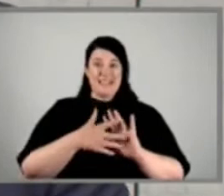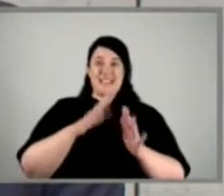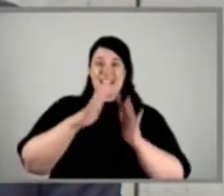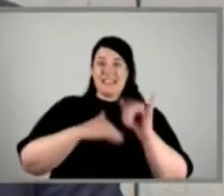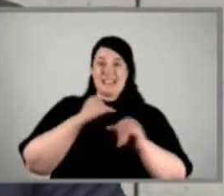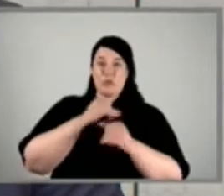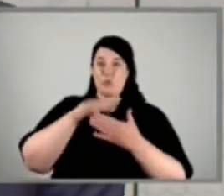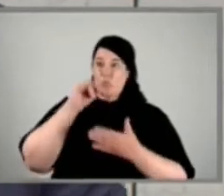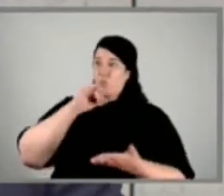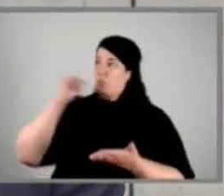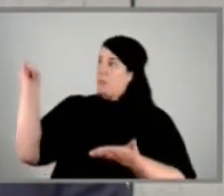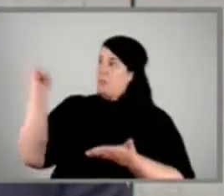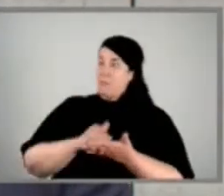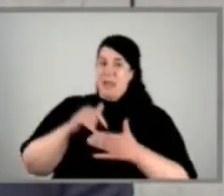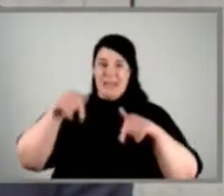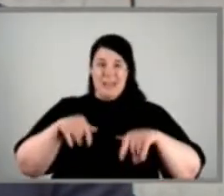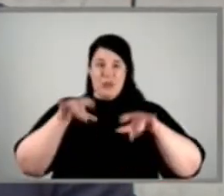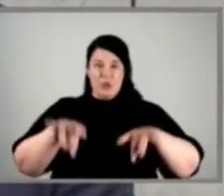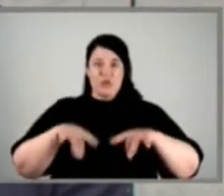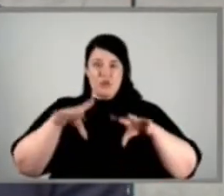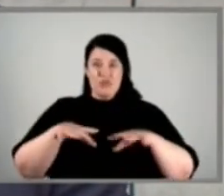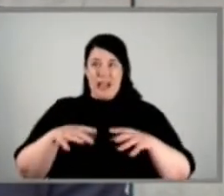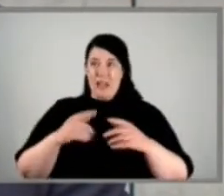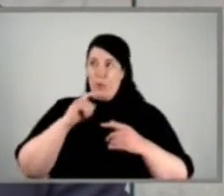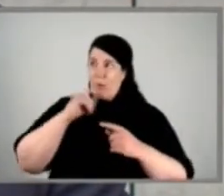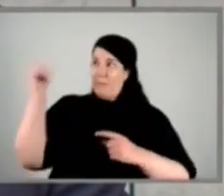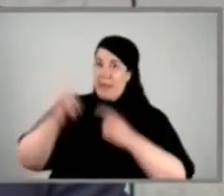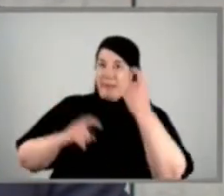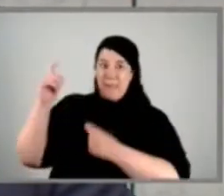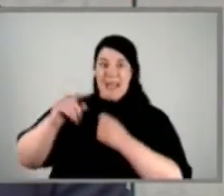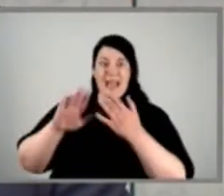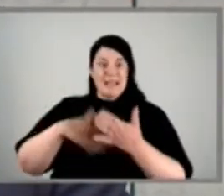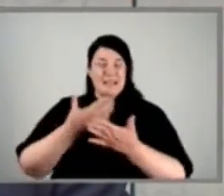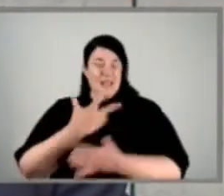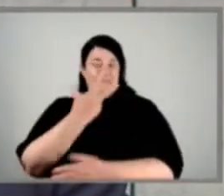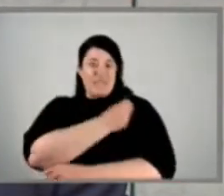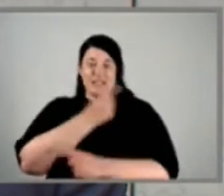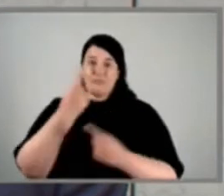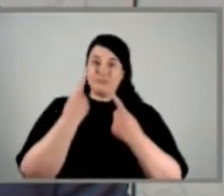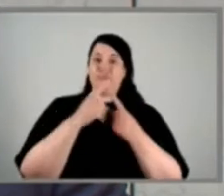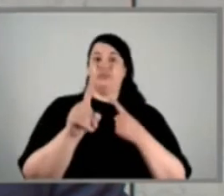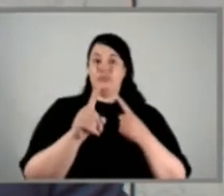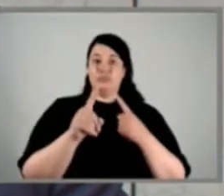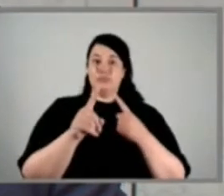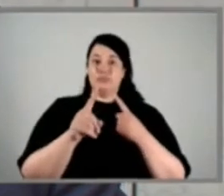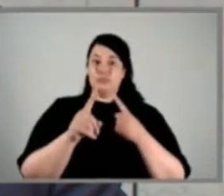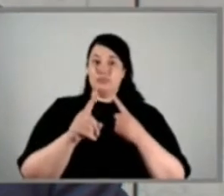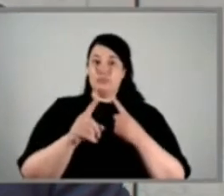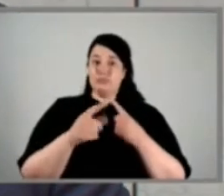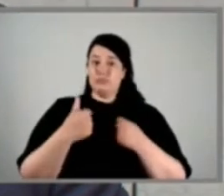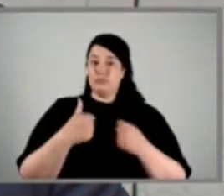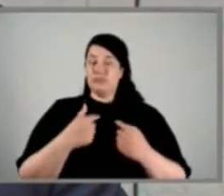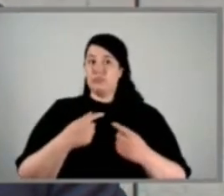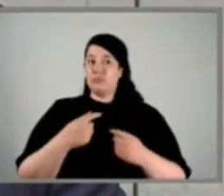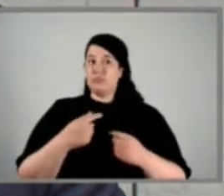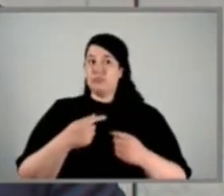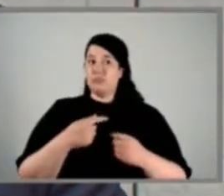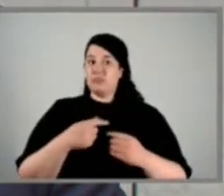in Australia in large numbers until we've got a vaccine? To Professor Murphy,